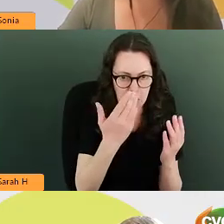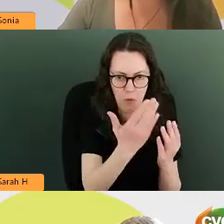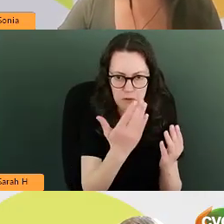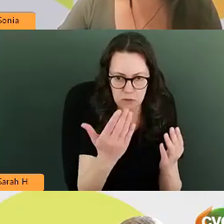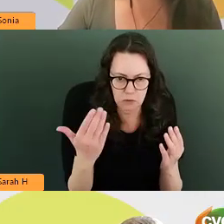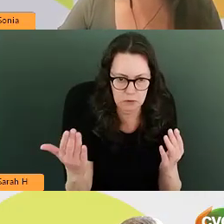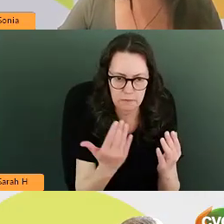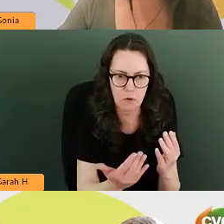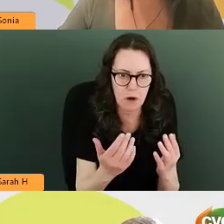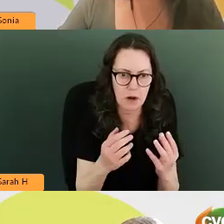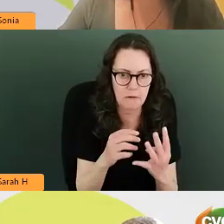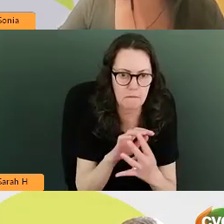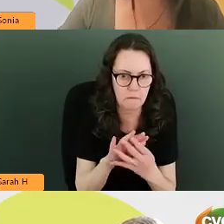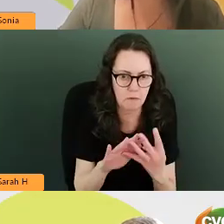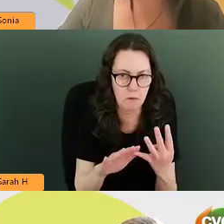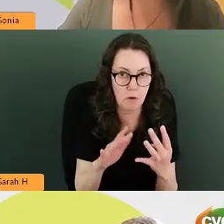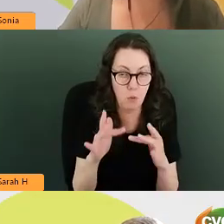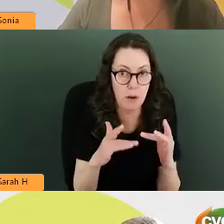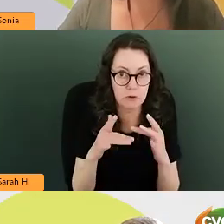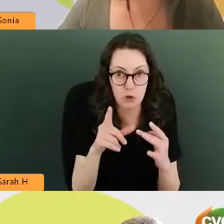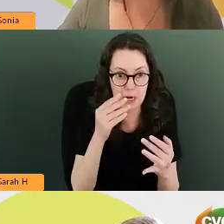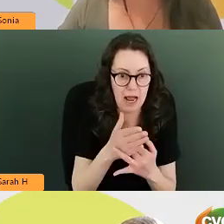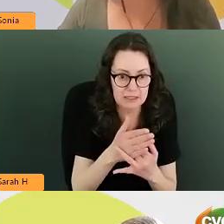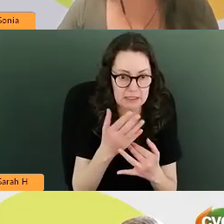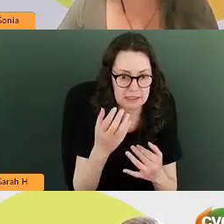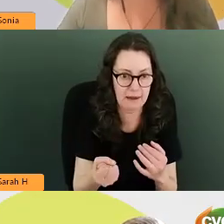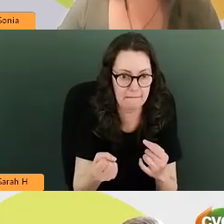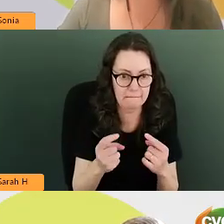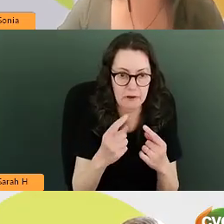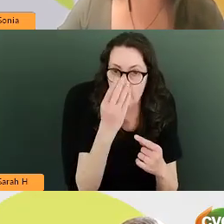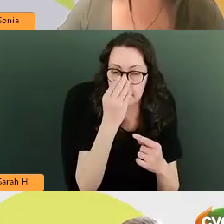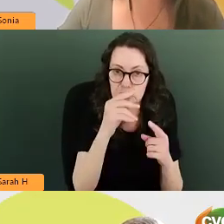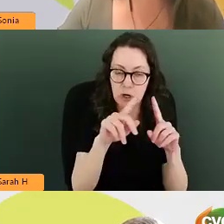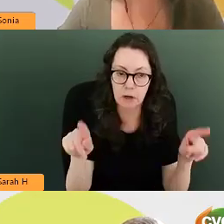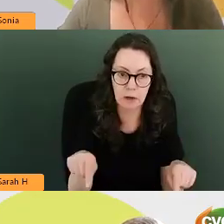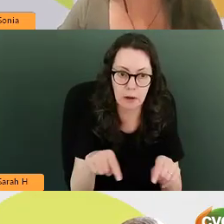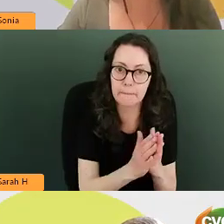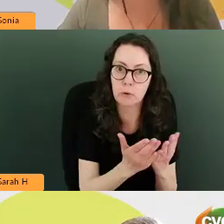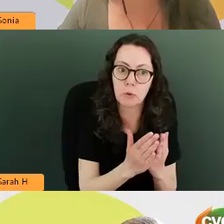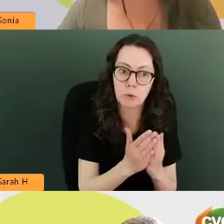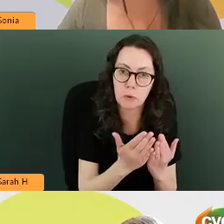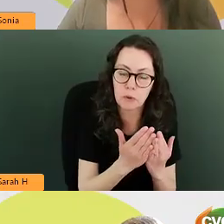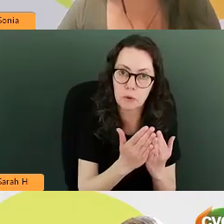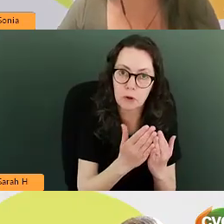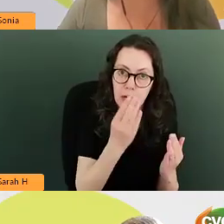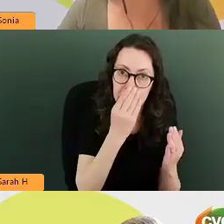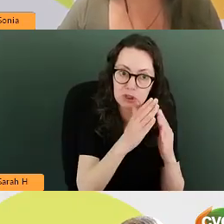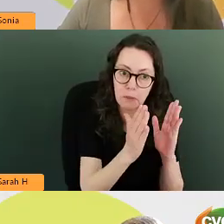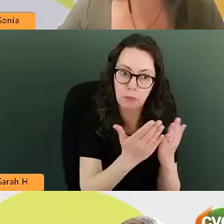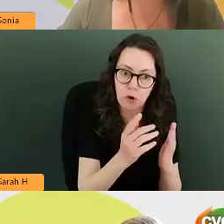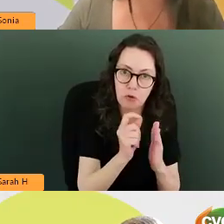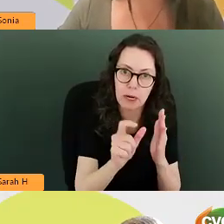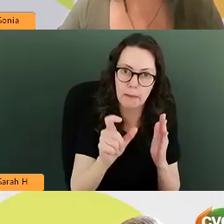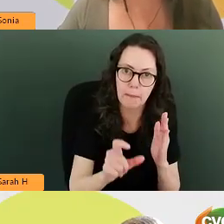We have, so already on the website, you can see we have a picture book. This picture book was written by a person